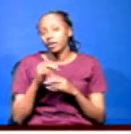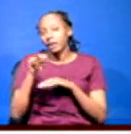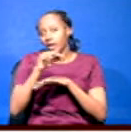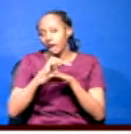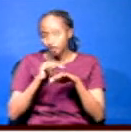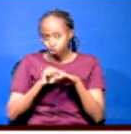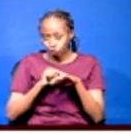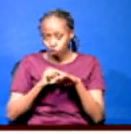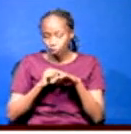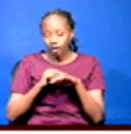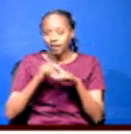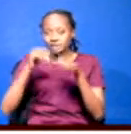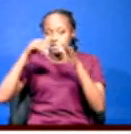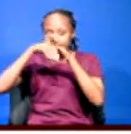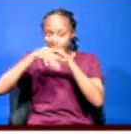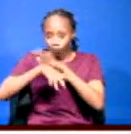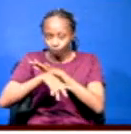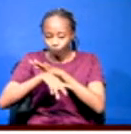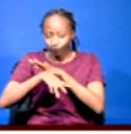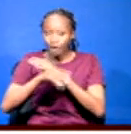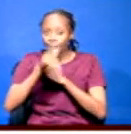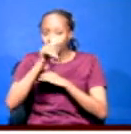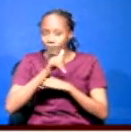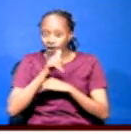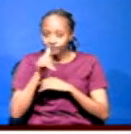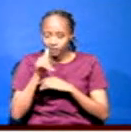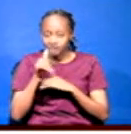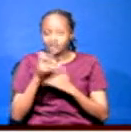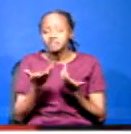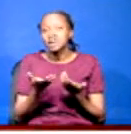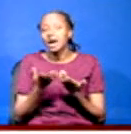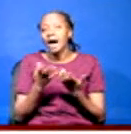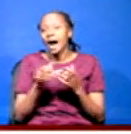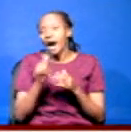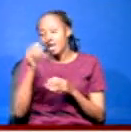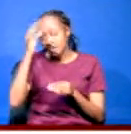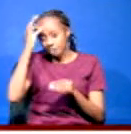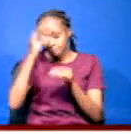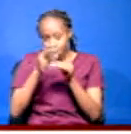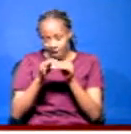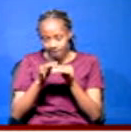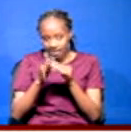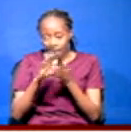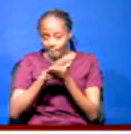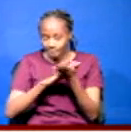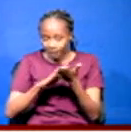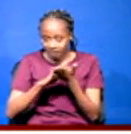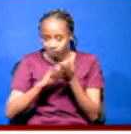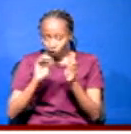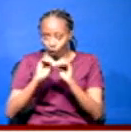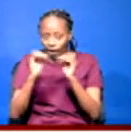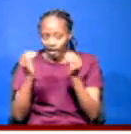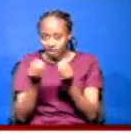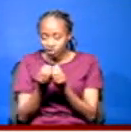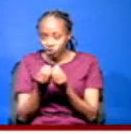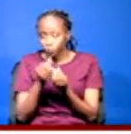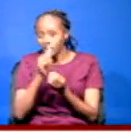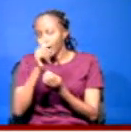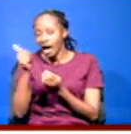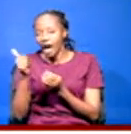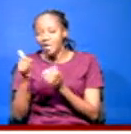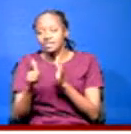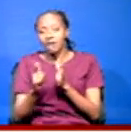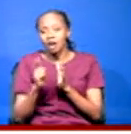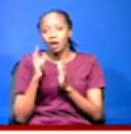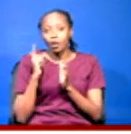private sector, faith-based organizations, non-governmental organizations, but